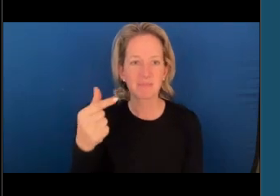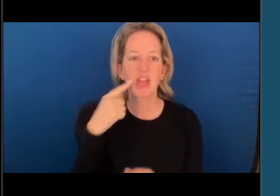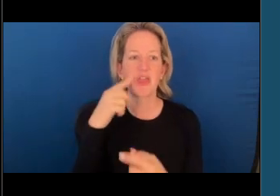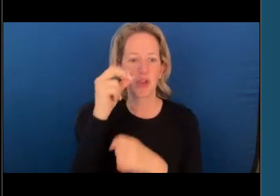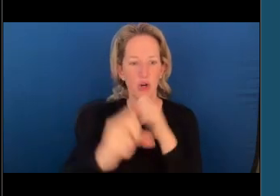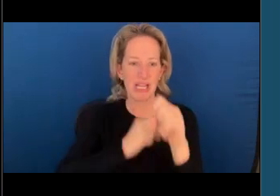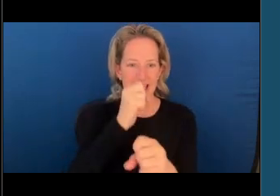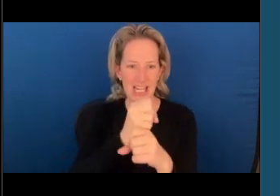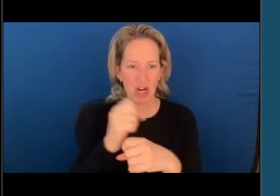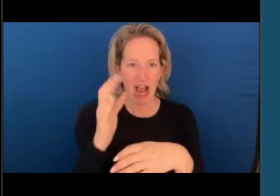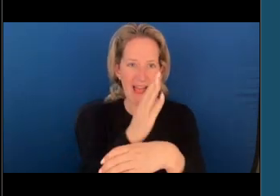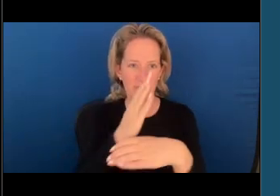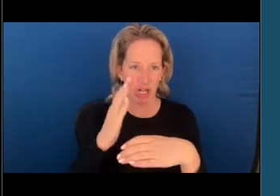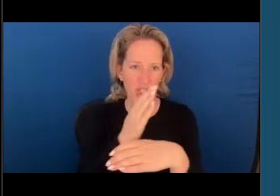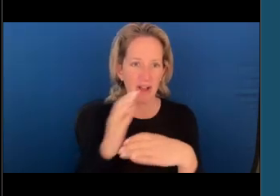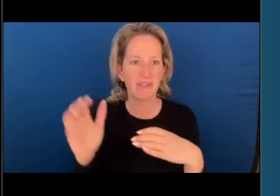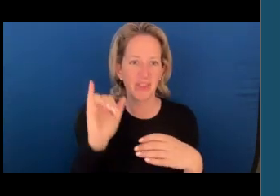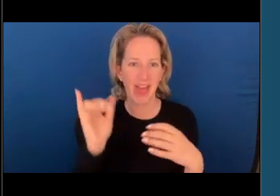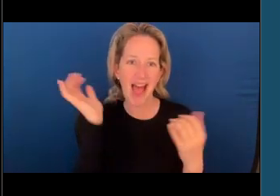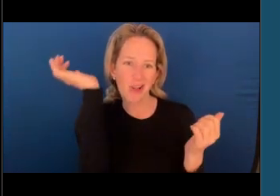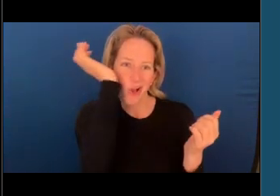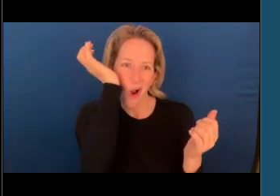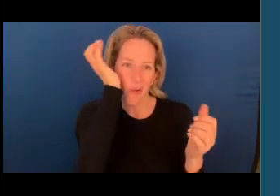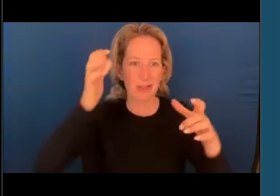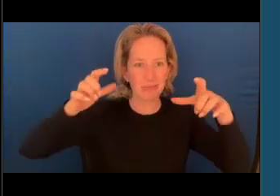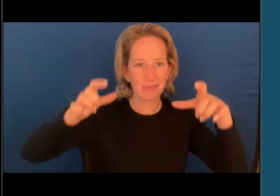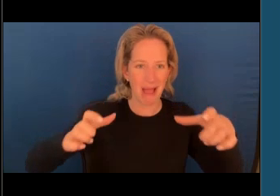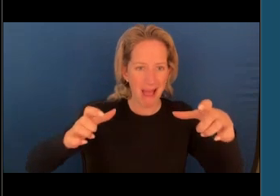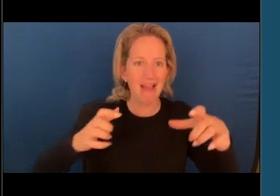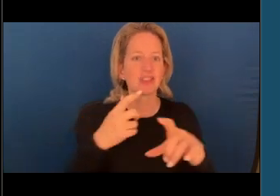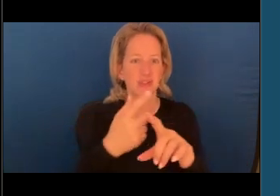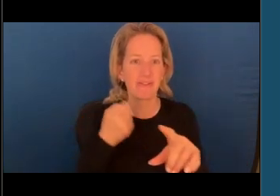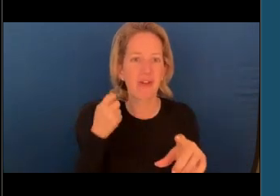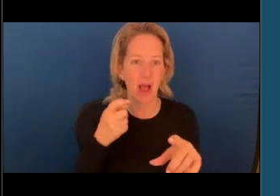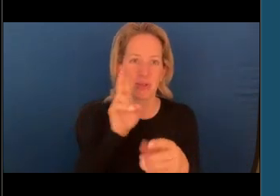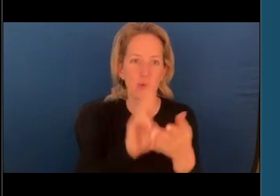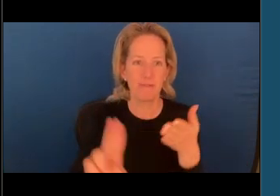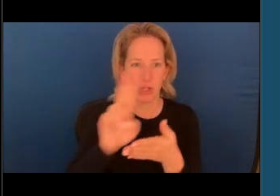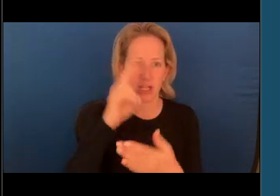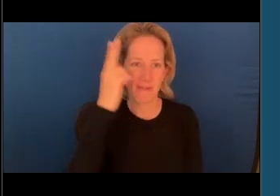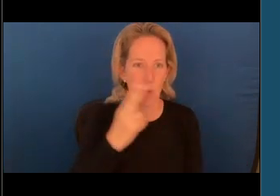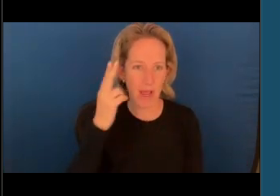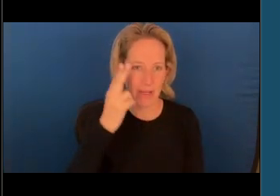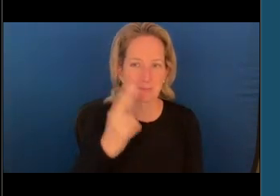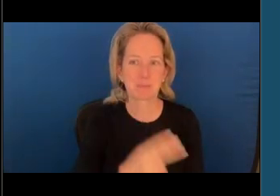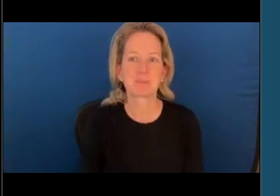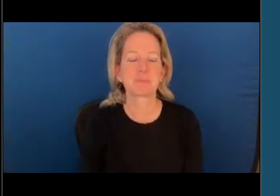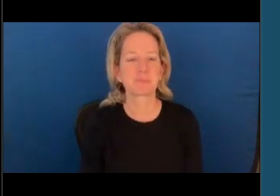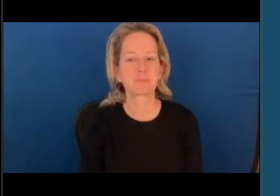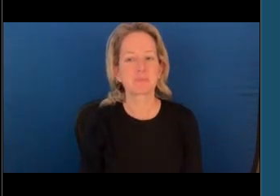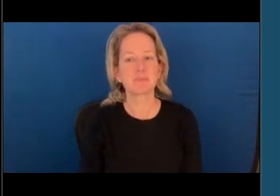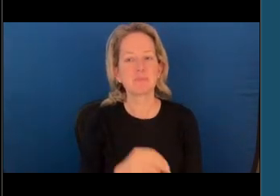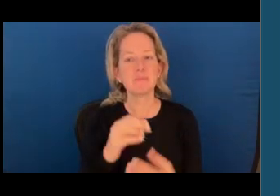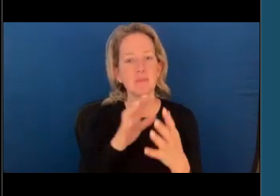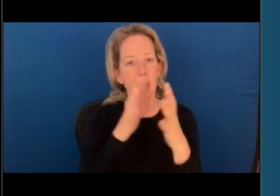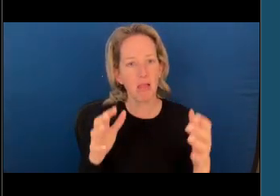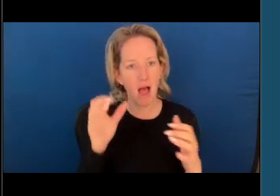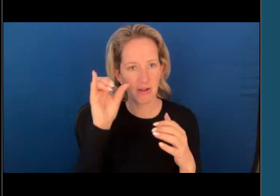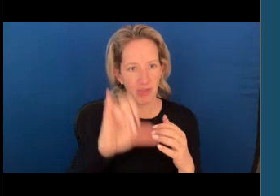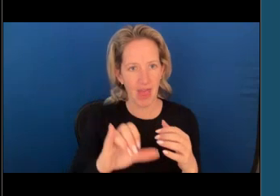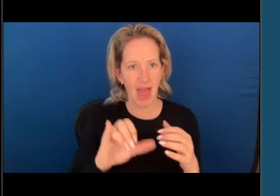garbage patch as modeled by Nikolai Maximenko and Jan Hofner at the University of Hawaii. And a lot of the debris we get